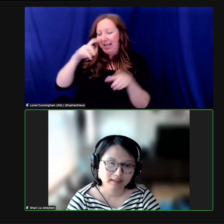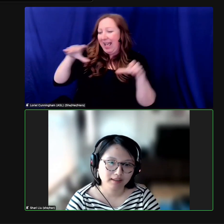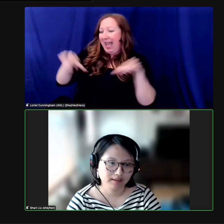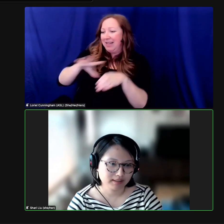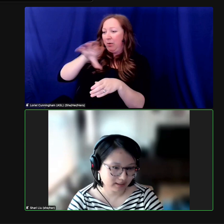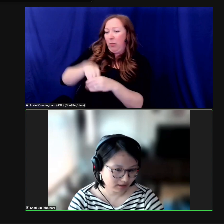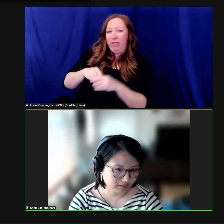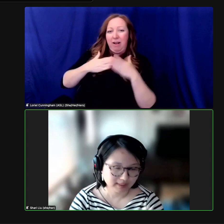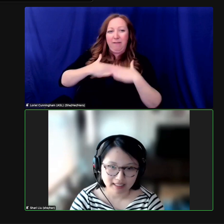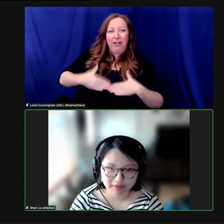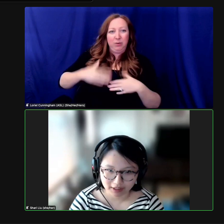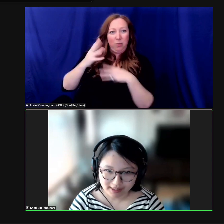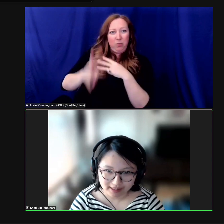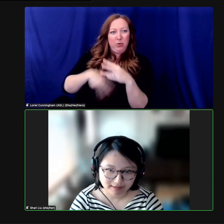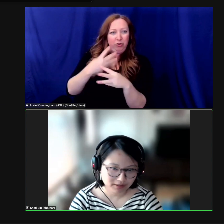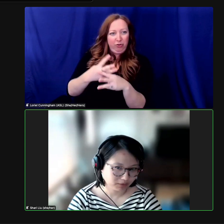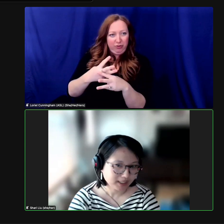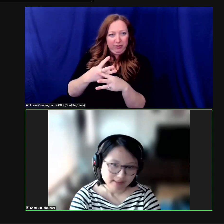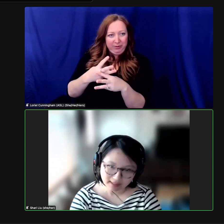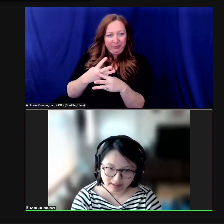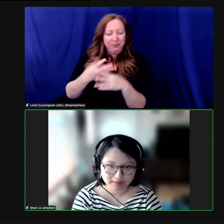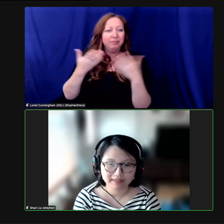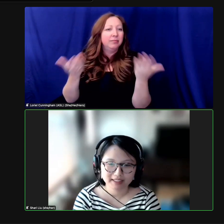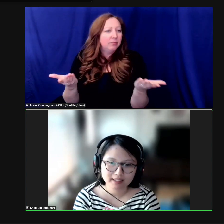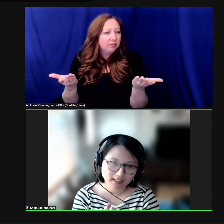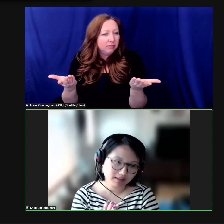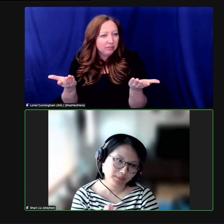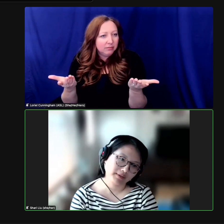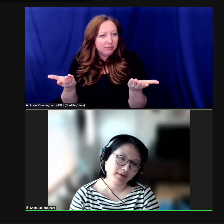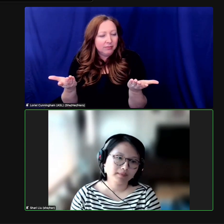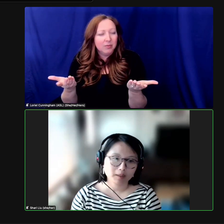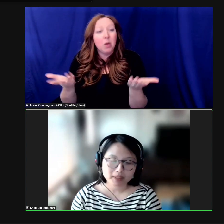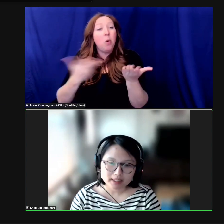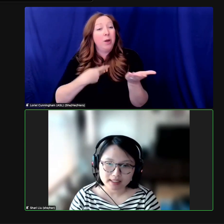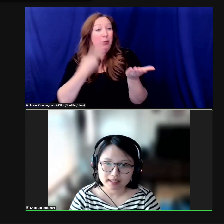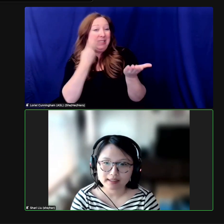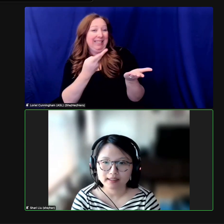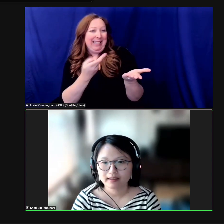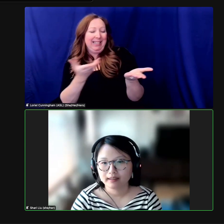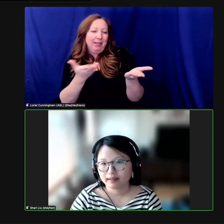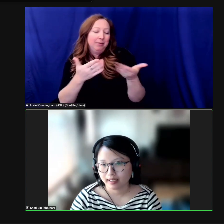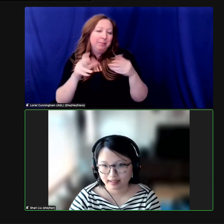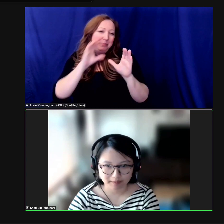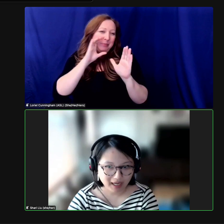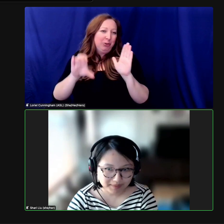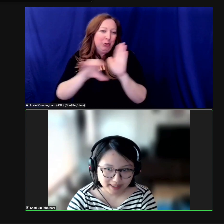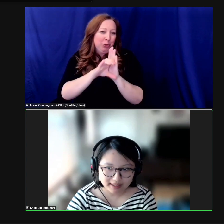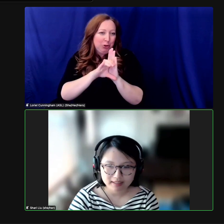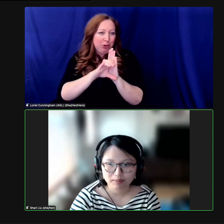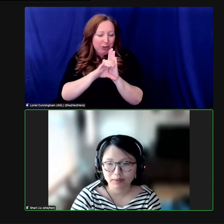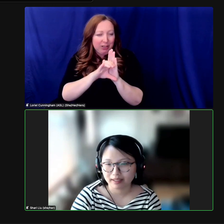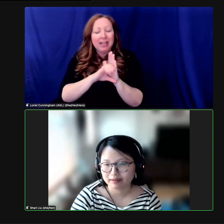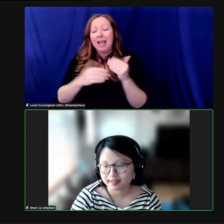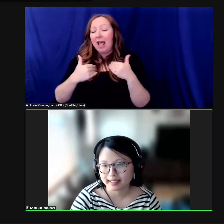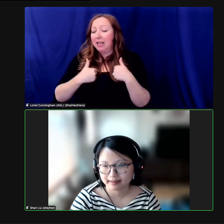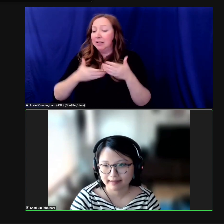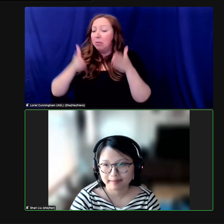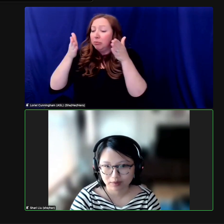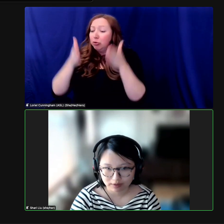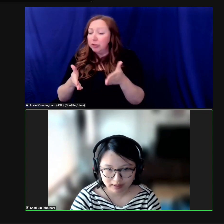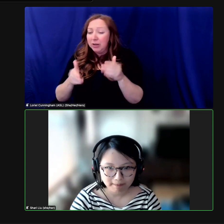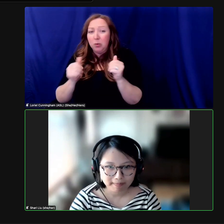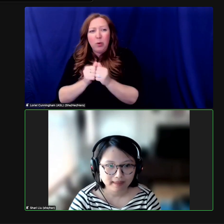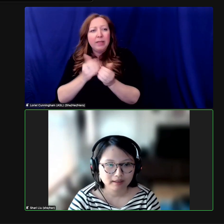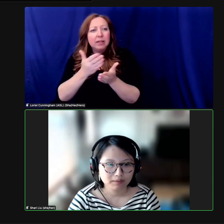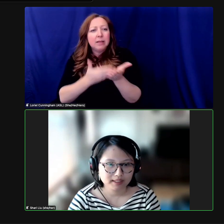this. So let's have a look. So what's here? We have a scene with a person and some objects, but we understand a